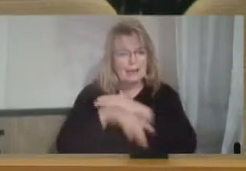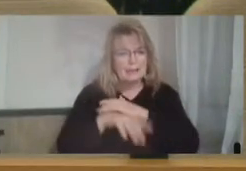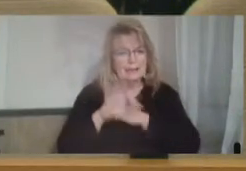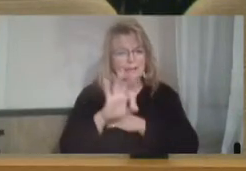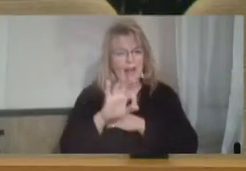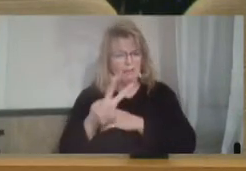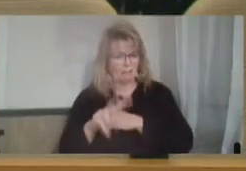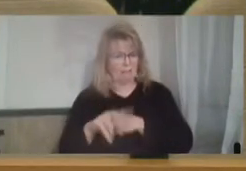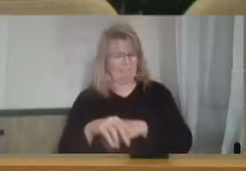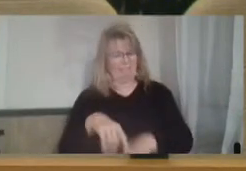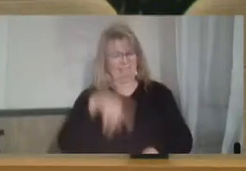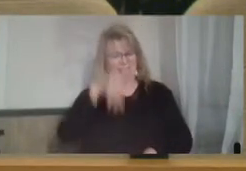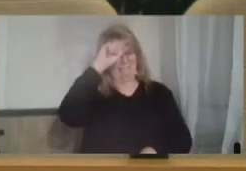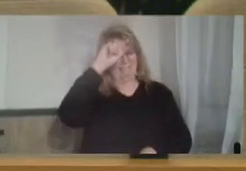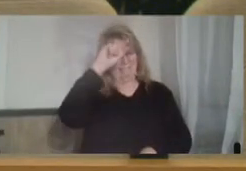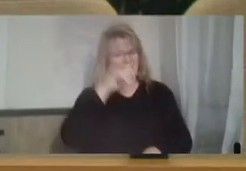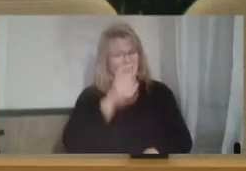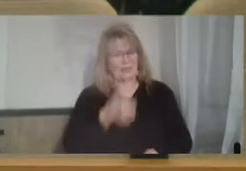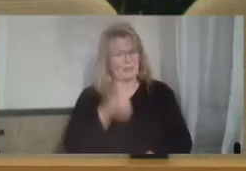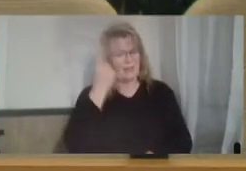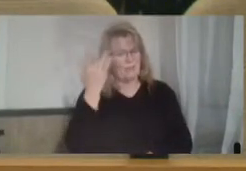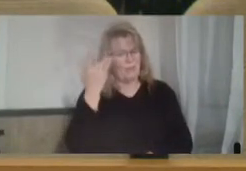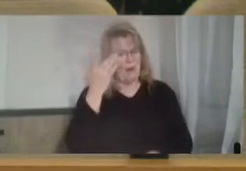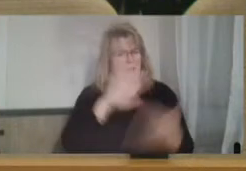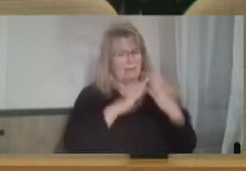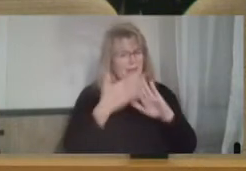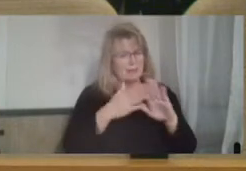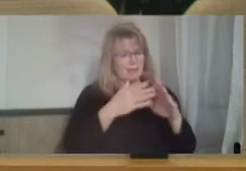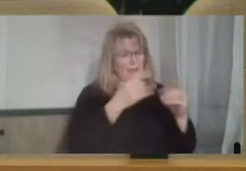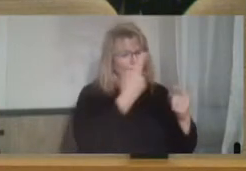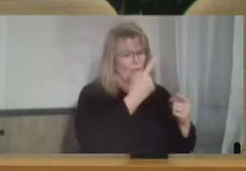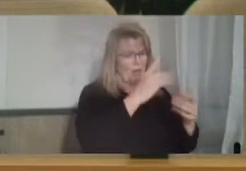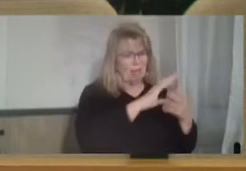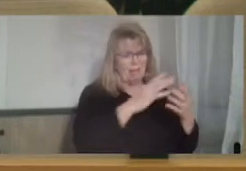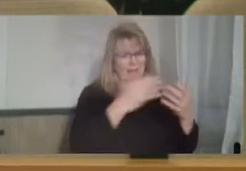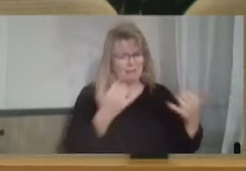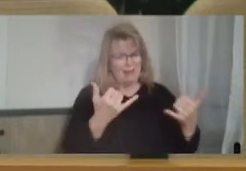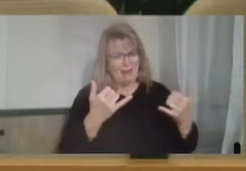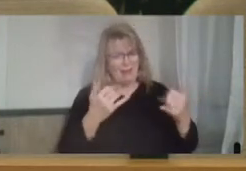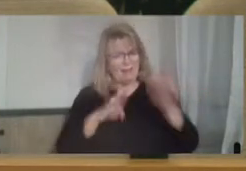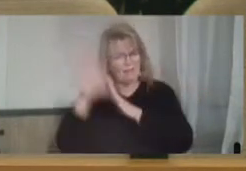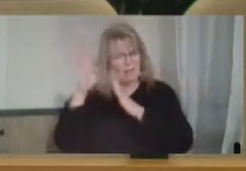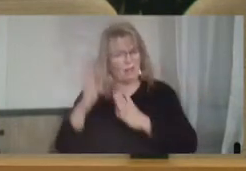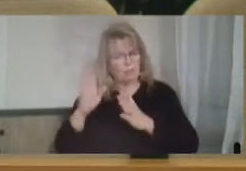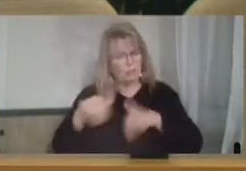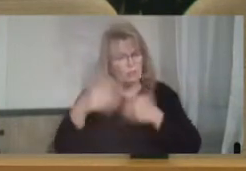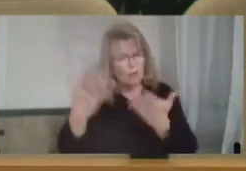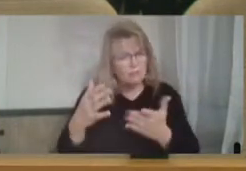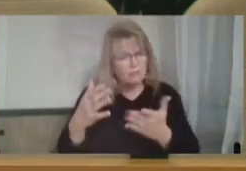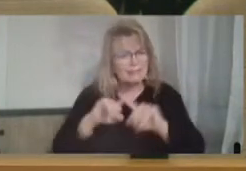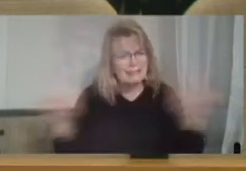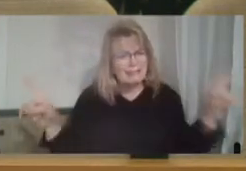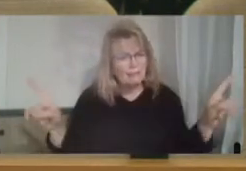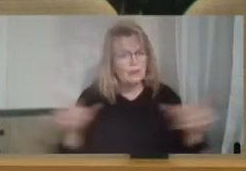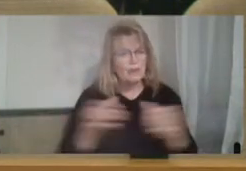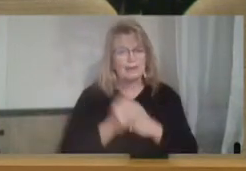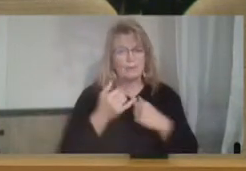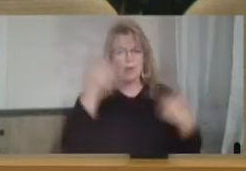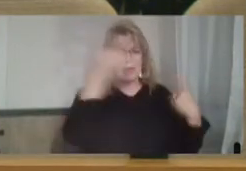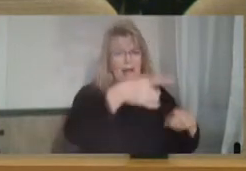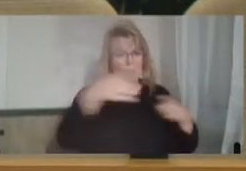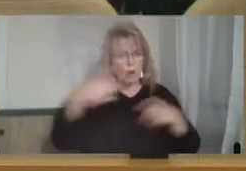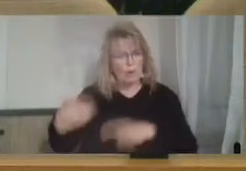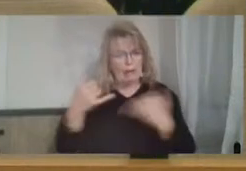understand why the city told us one thing and the developer is now proposing something else. We agree that the current use